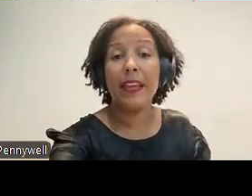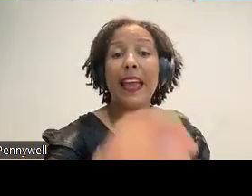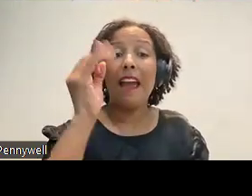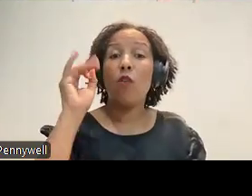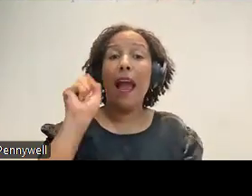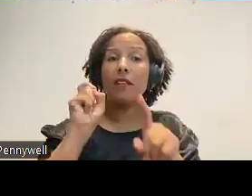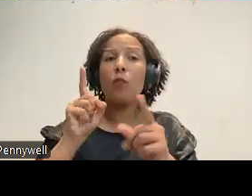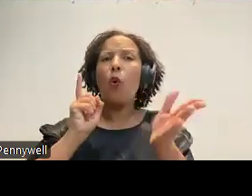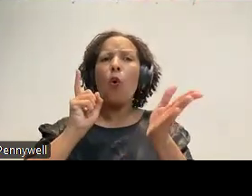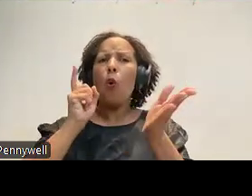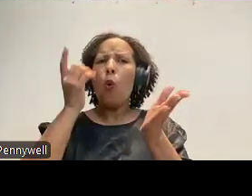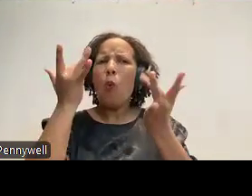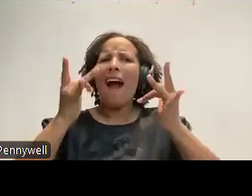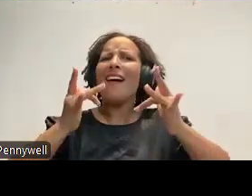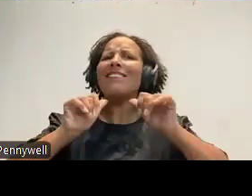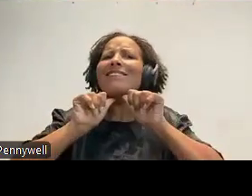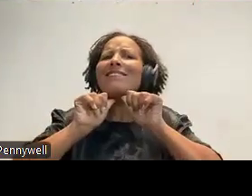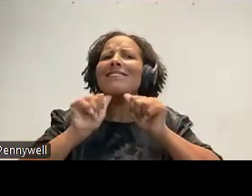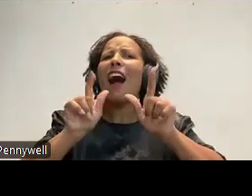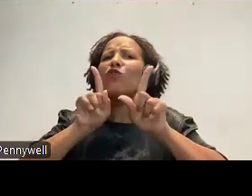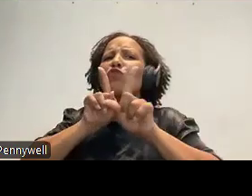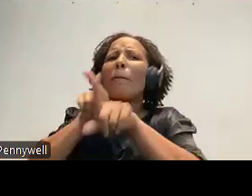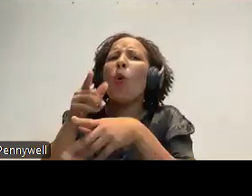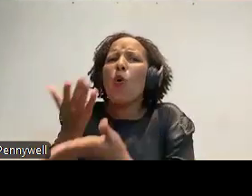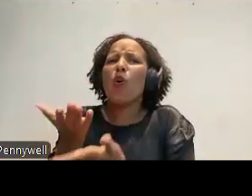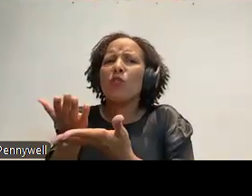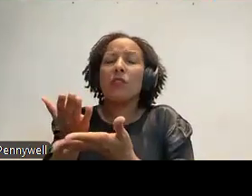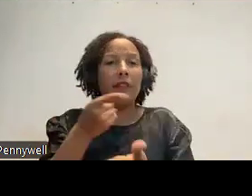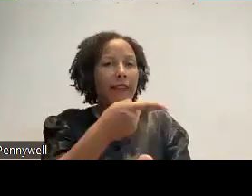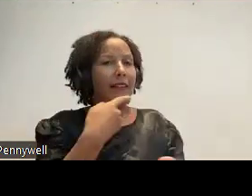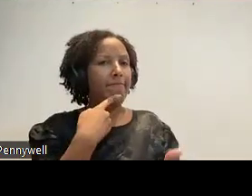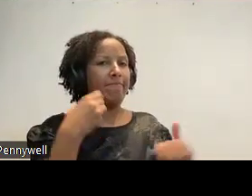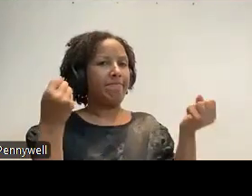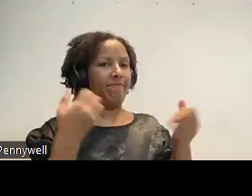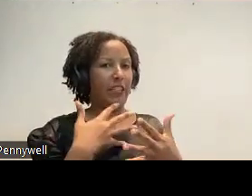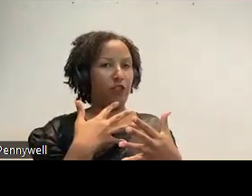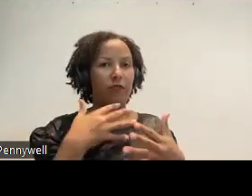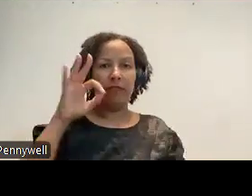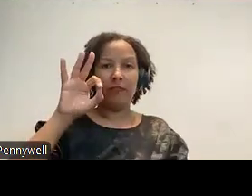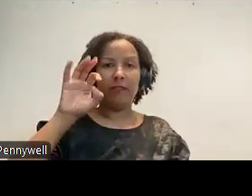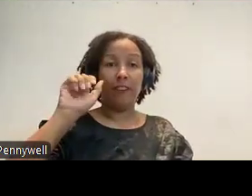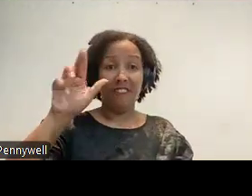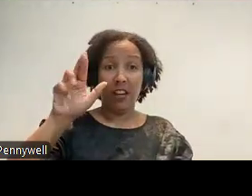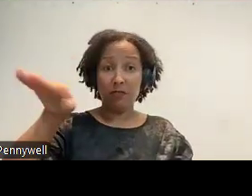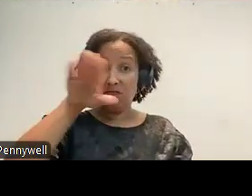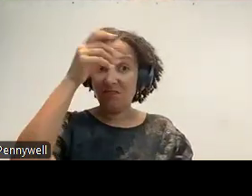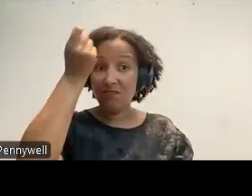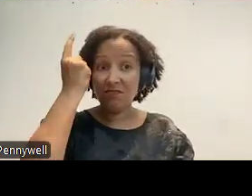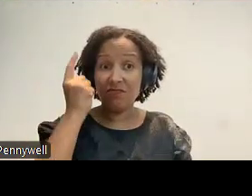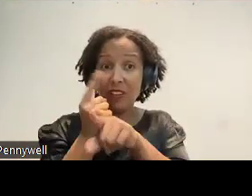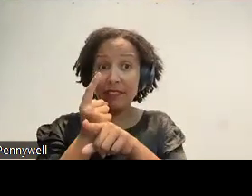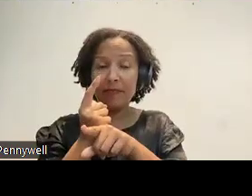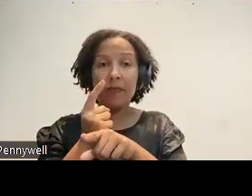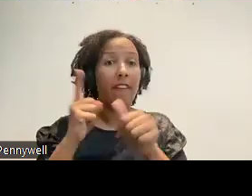The first is fear. And that is no surprise, right? I think we can all understand and wrap our heads around that. The second